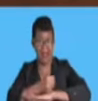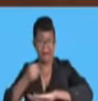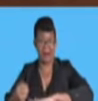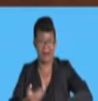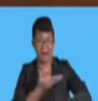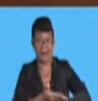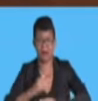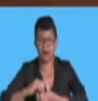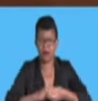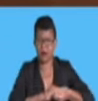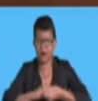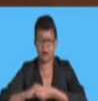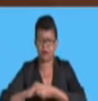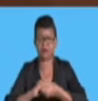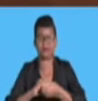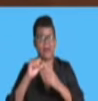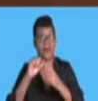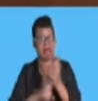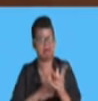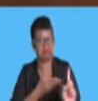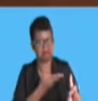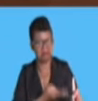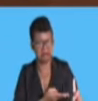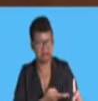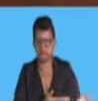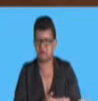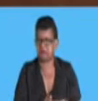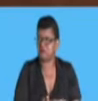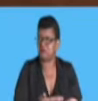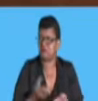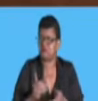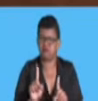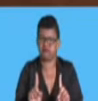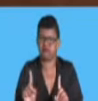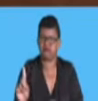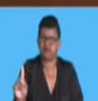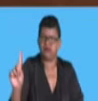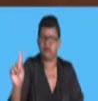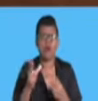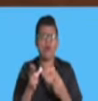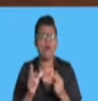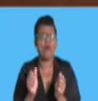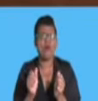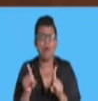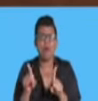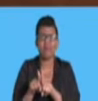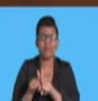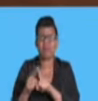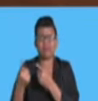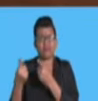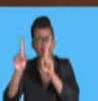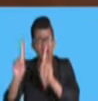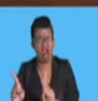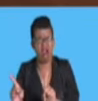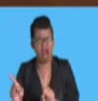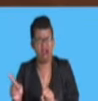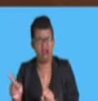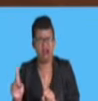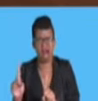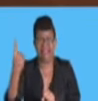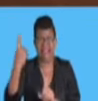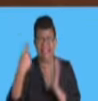Minister, took Fiji into with the late Honorable Kaukimare's participation in the first Earth Summit in Rio